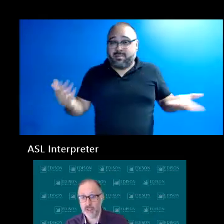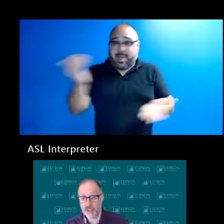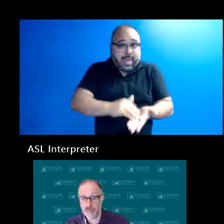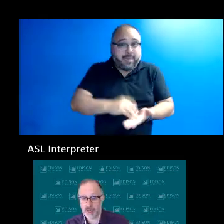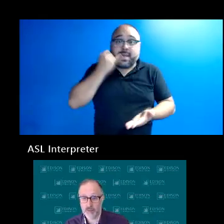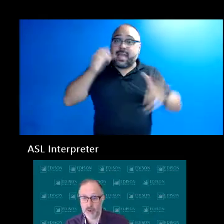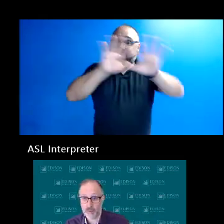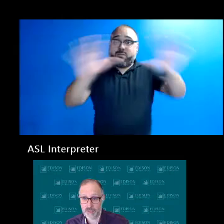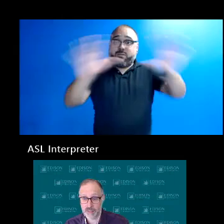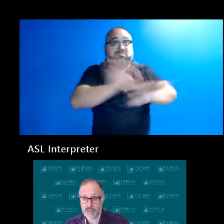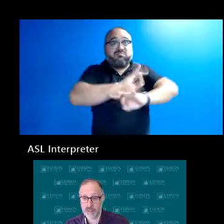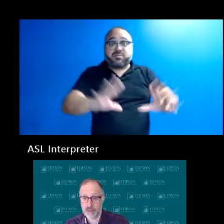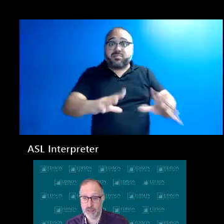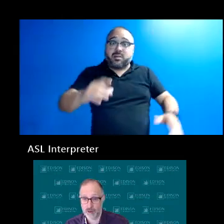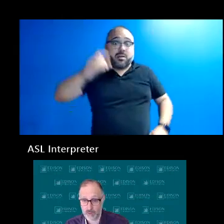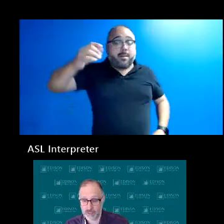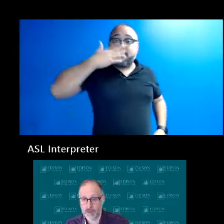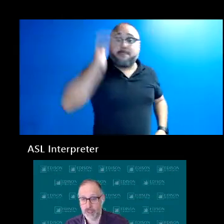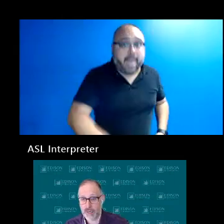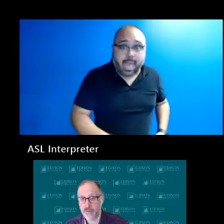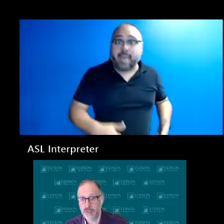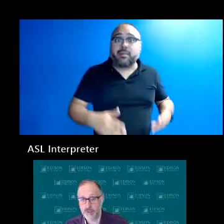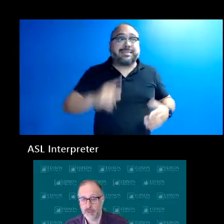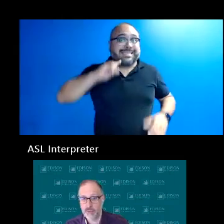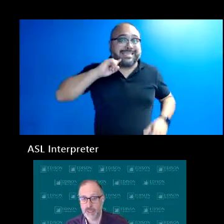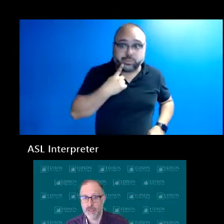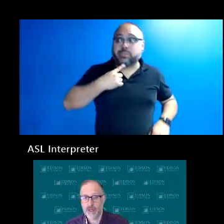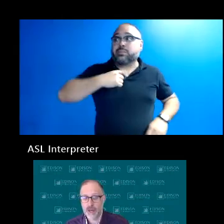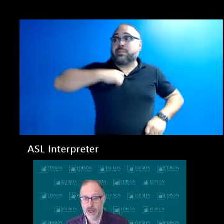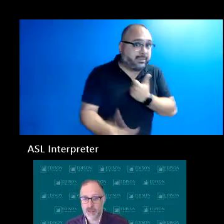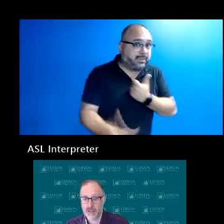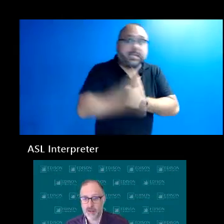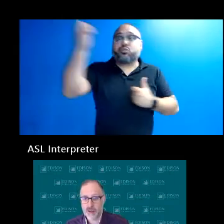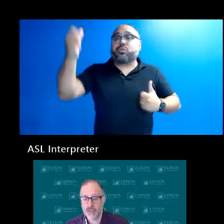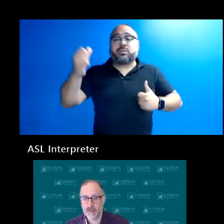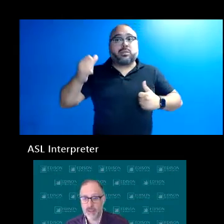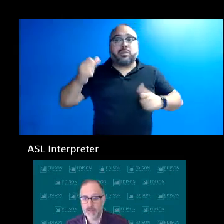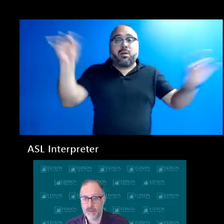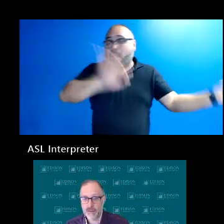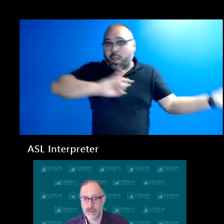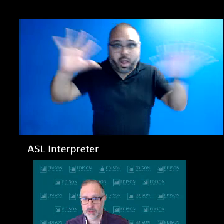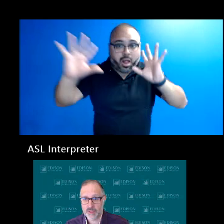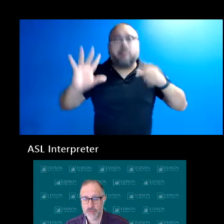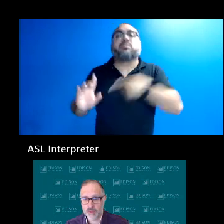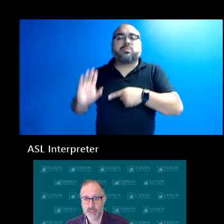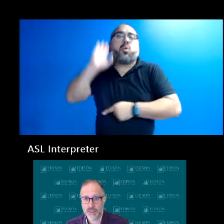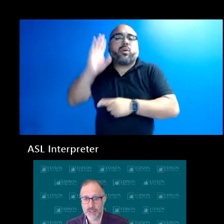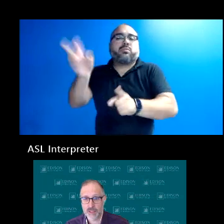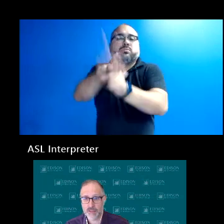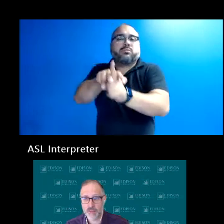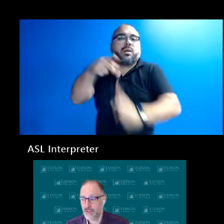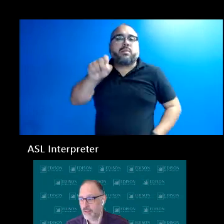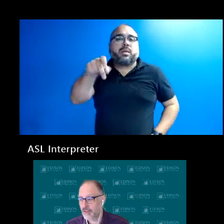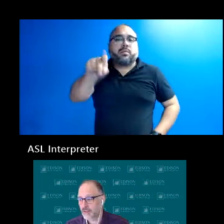so extreme and represents a risk to our customers, it will be a measure that we do use to make sure we are protecting